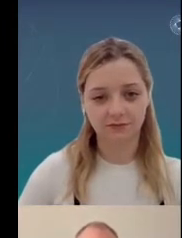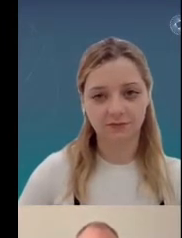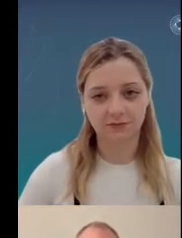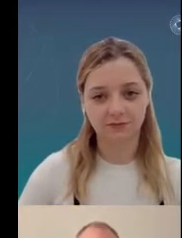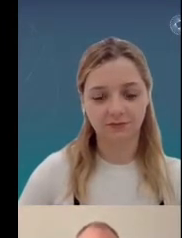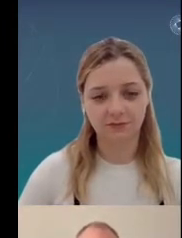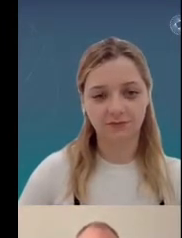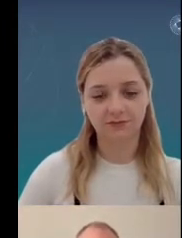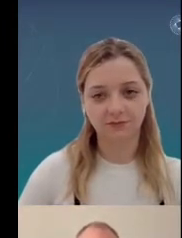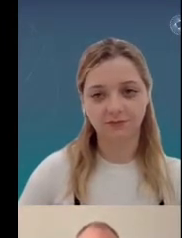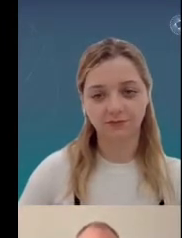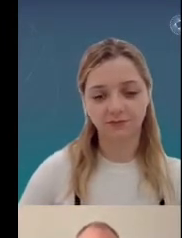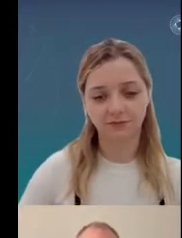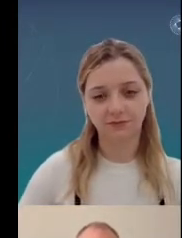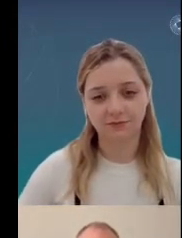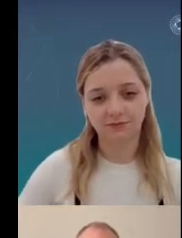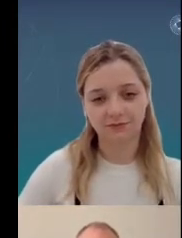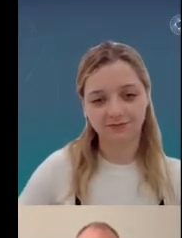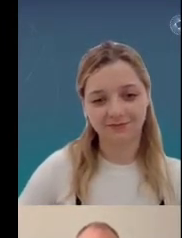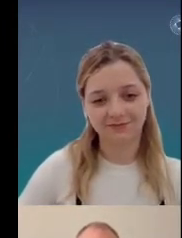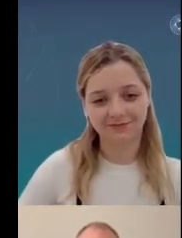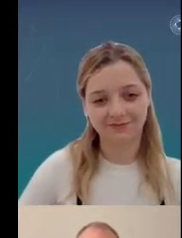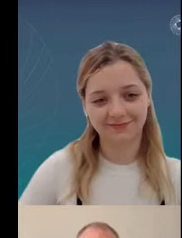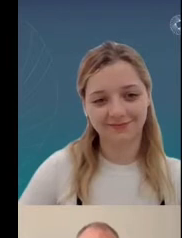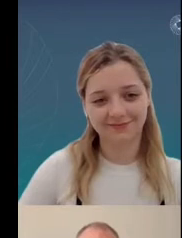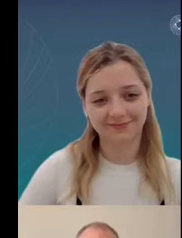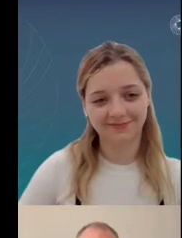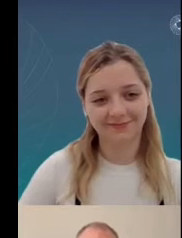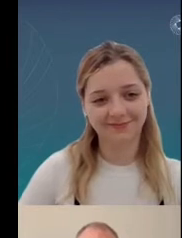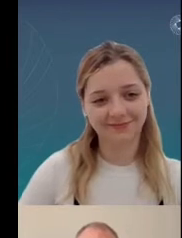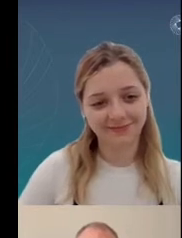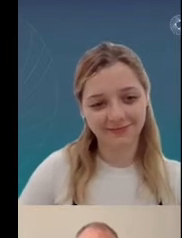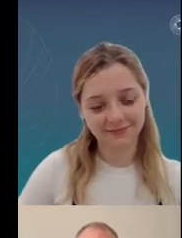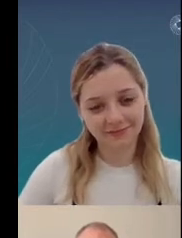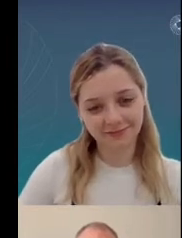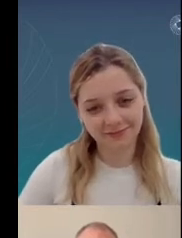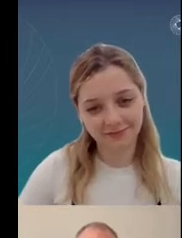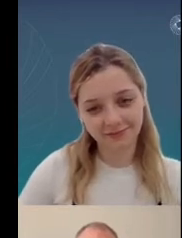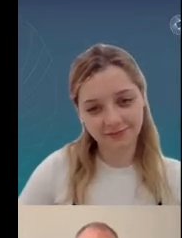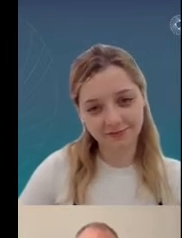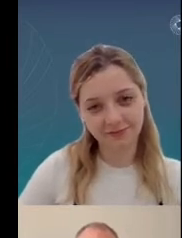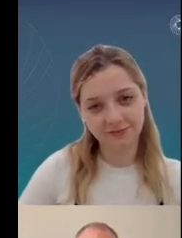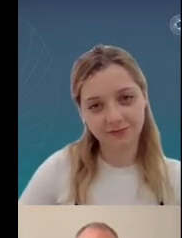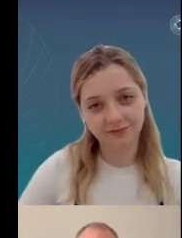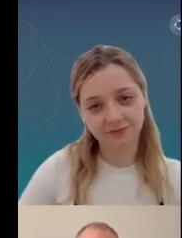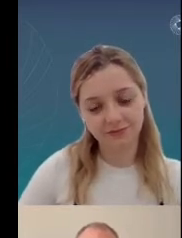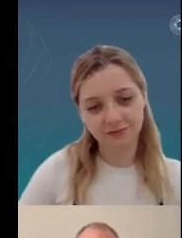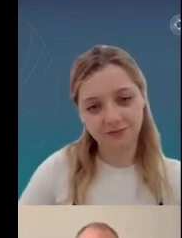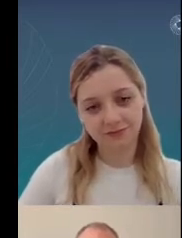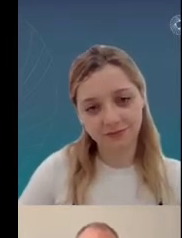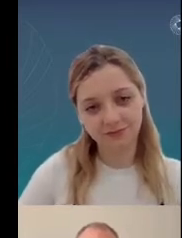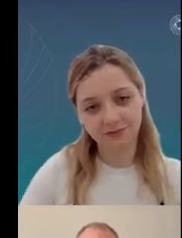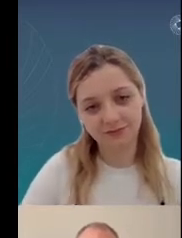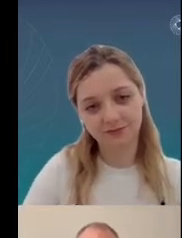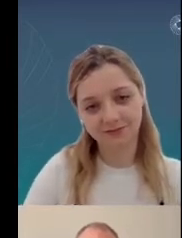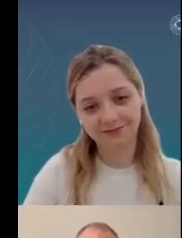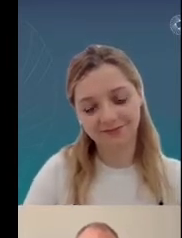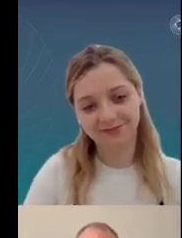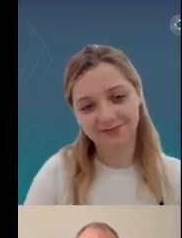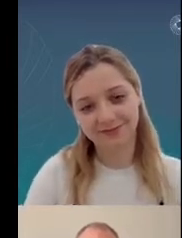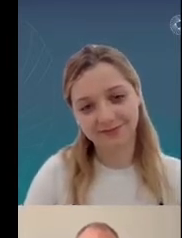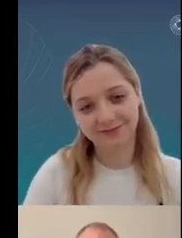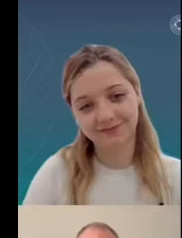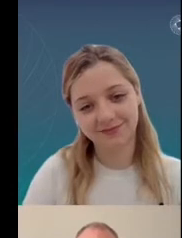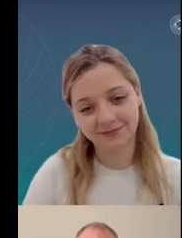learners, including digital qualifications and micro-credentials, recognises the changing education landscape, not just in